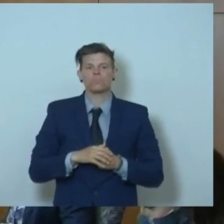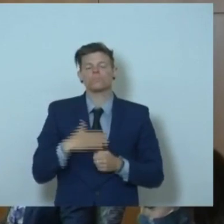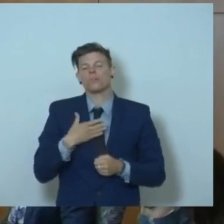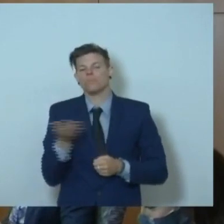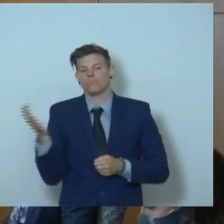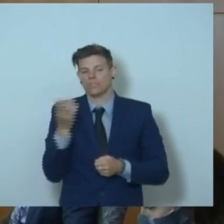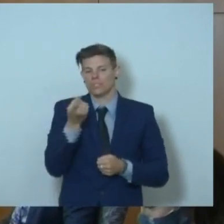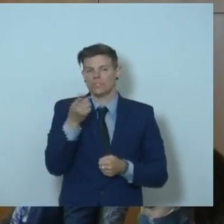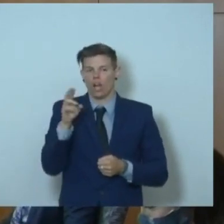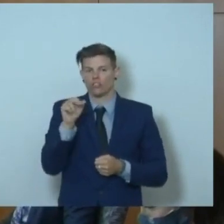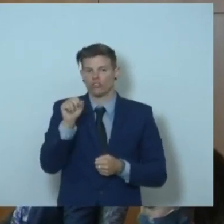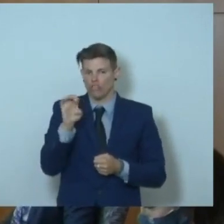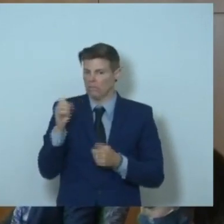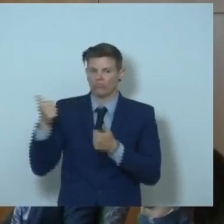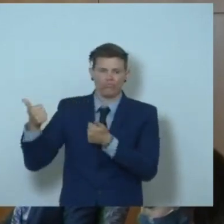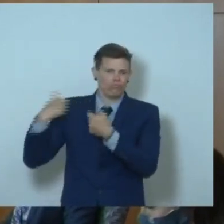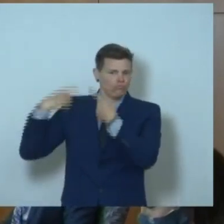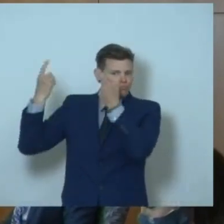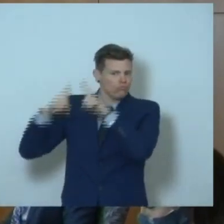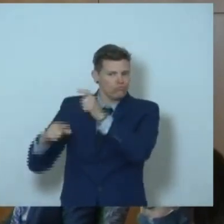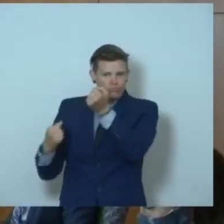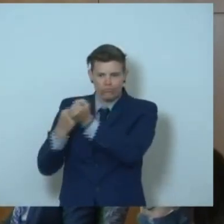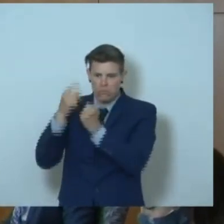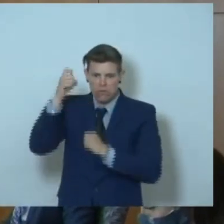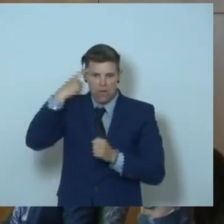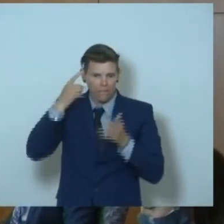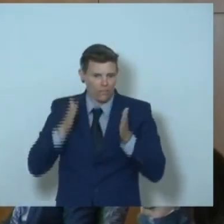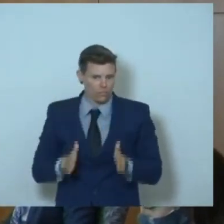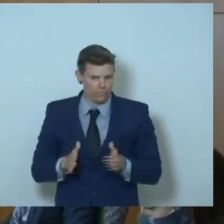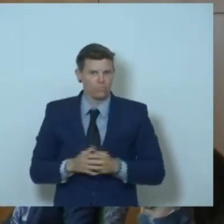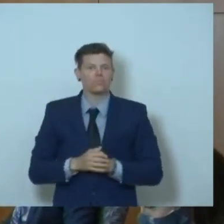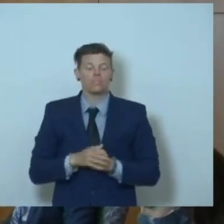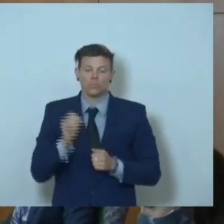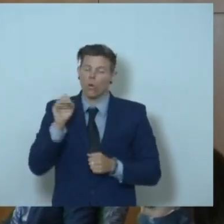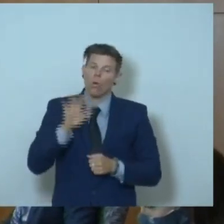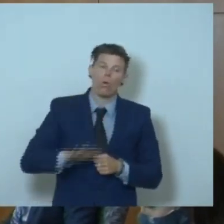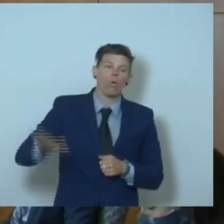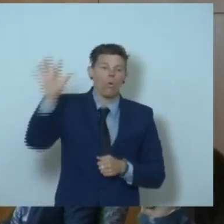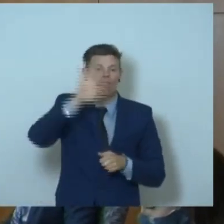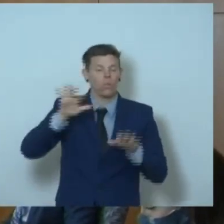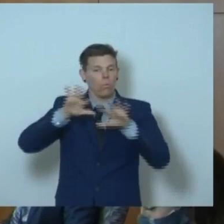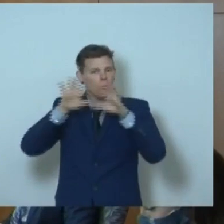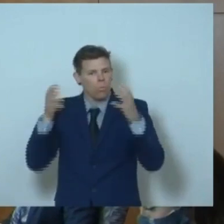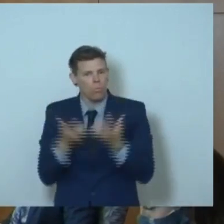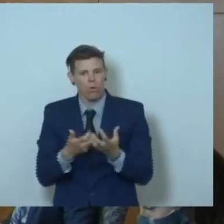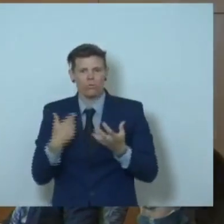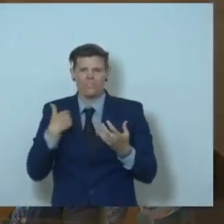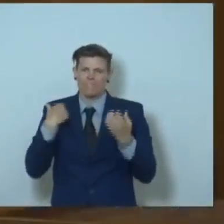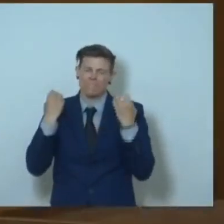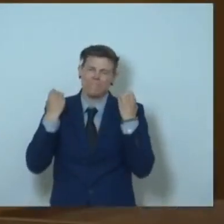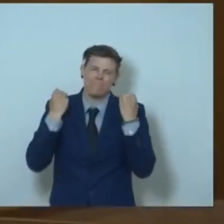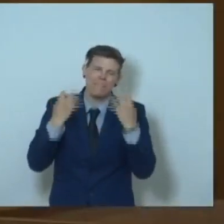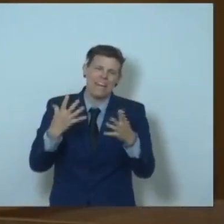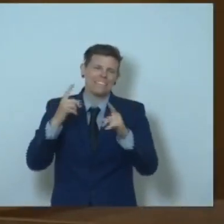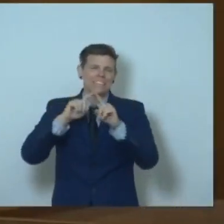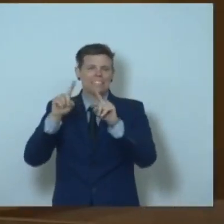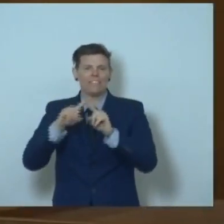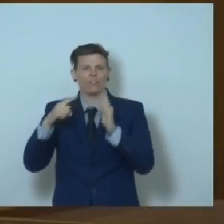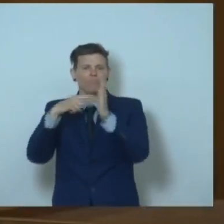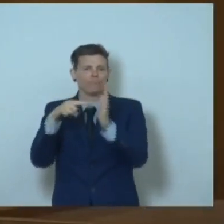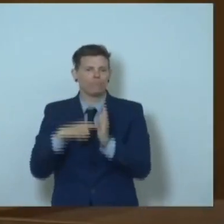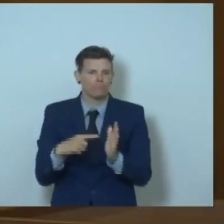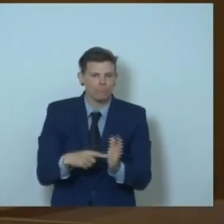complete agreement with the governor that if you look across the world, we've got numerous examples of what they call super spreader